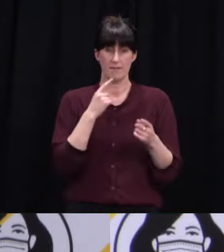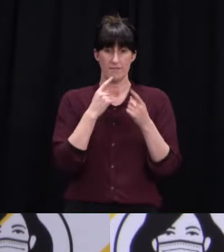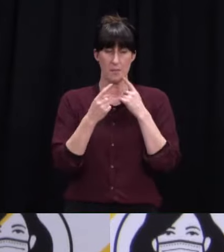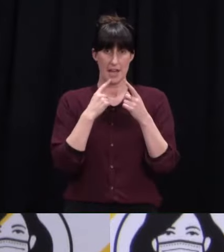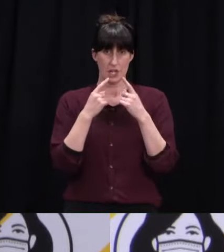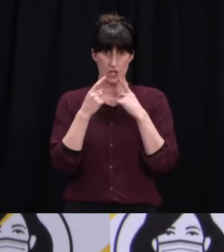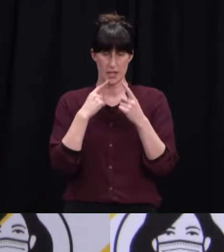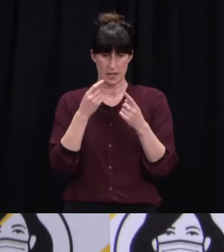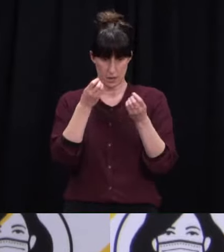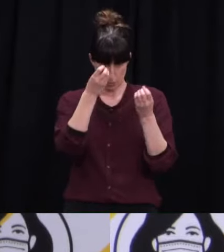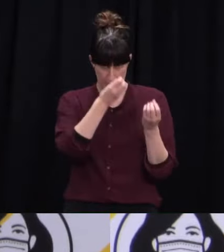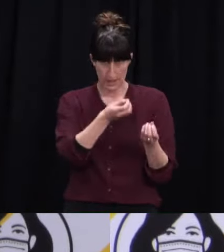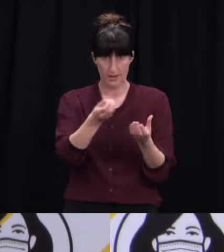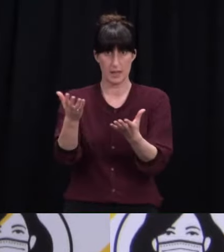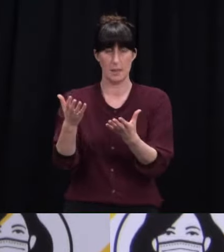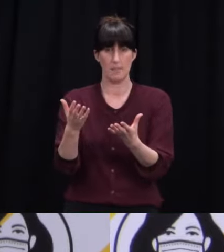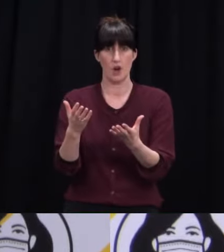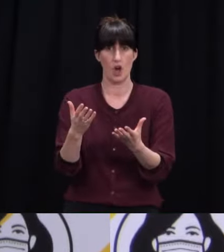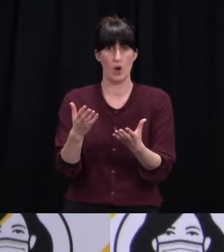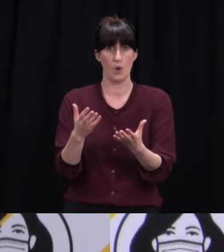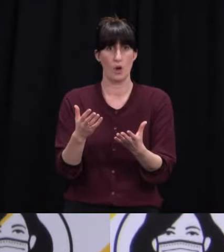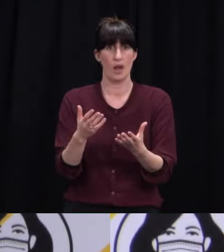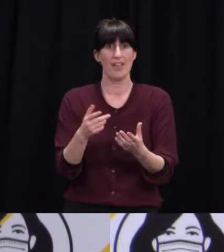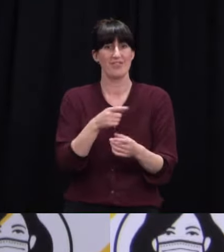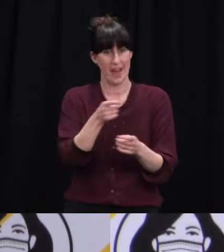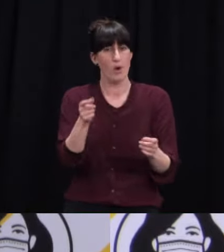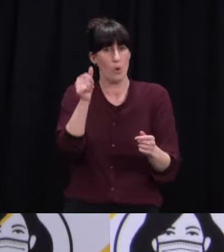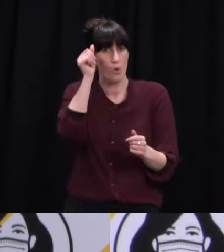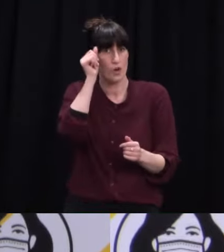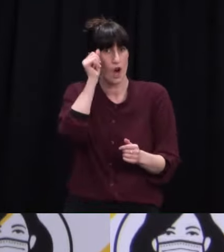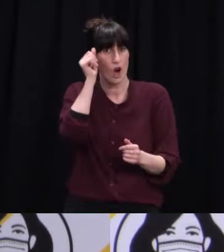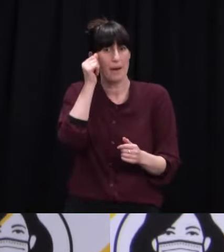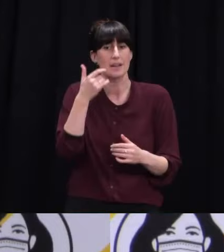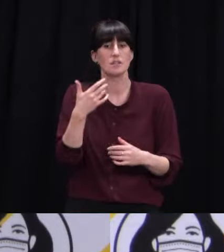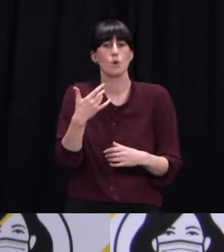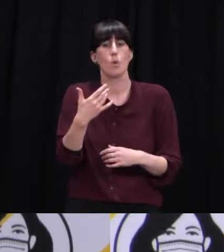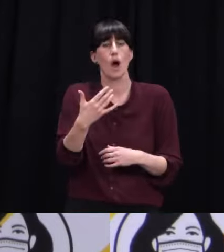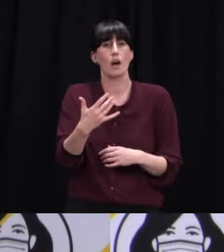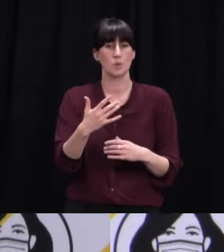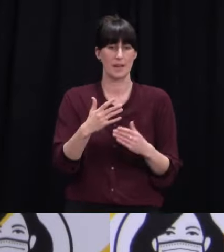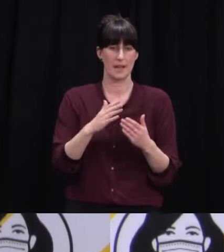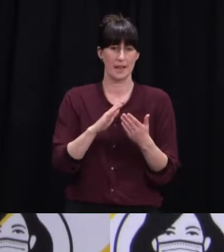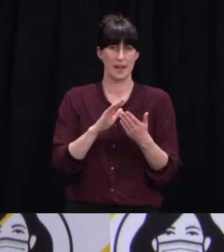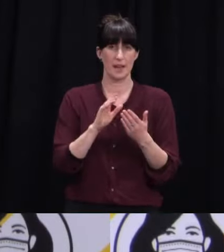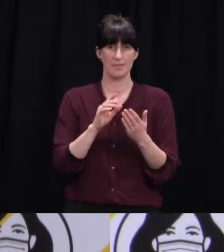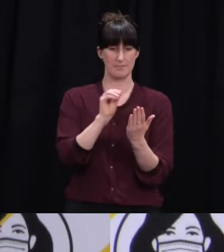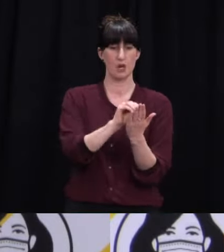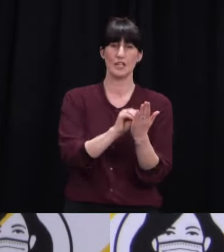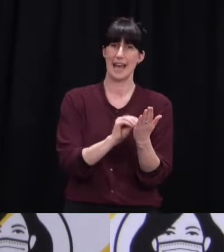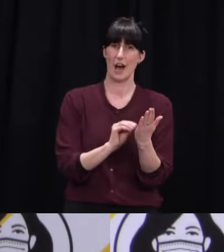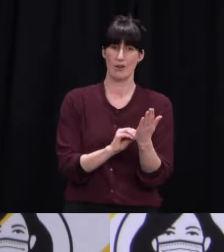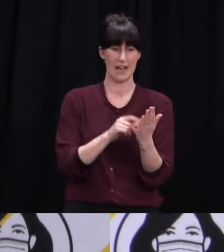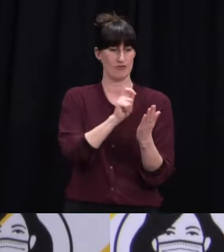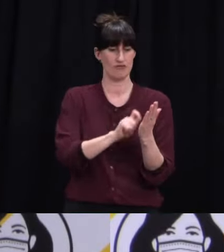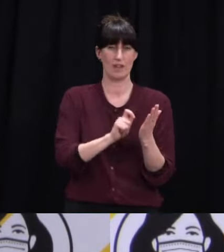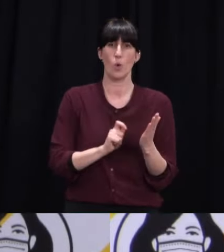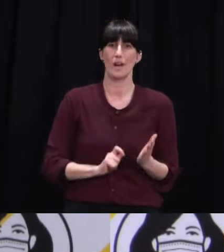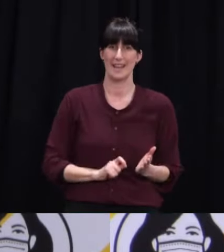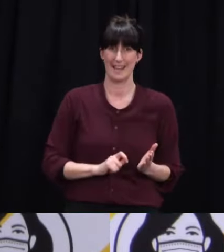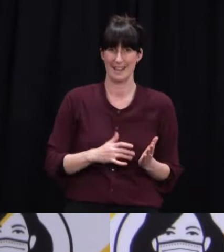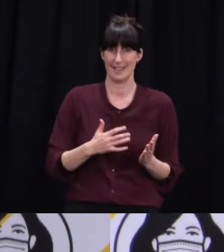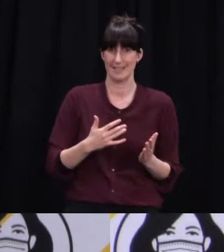those contact tracing investigations, they do know. It just may be a wee while before it's all nicely tabulated in a form that's easy to share publicly.